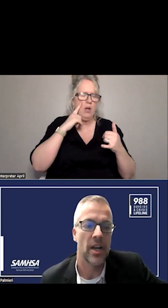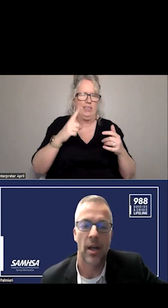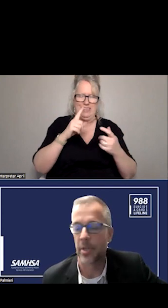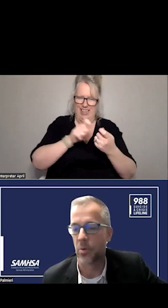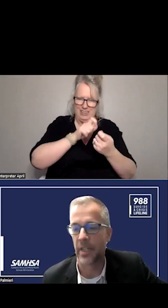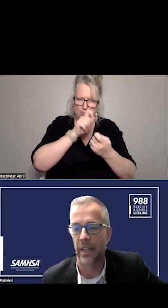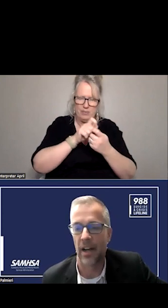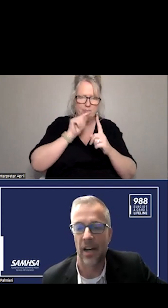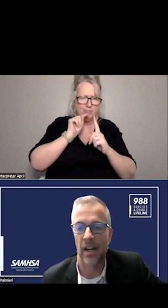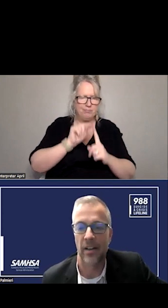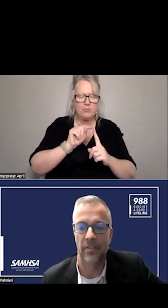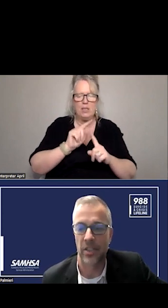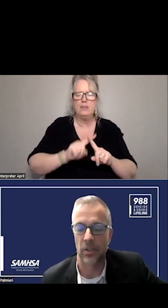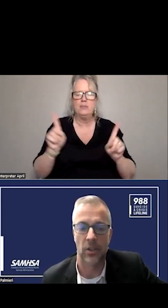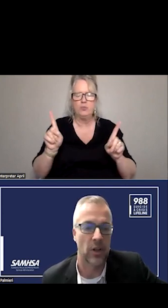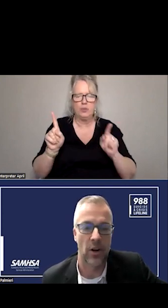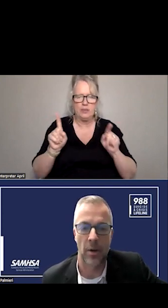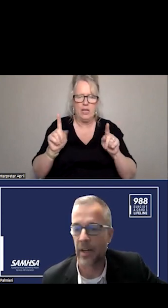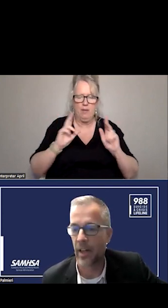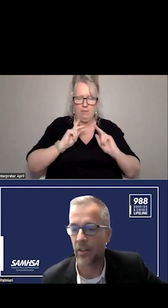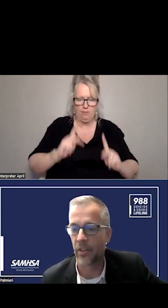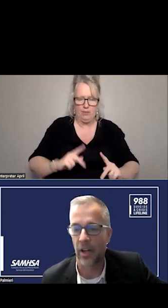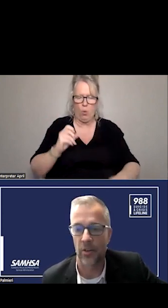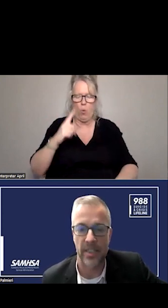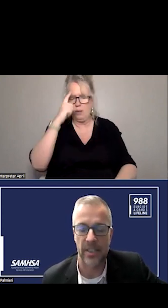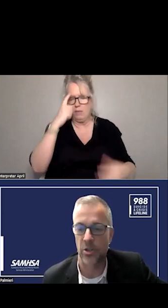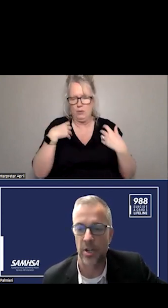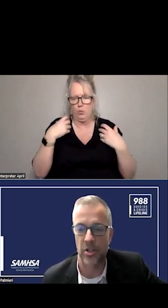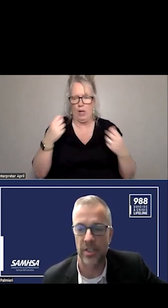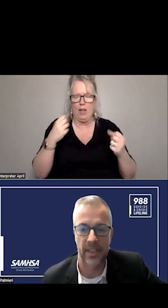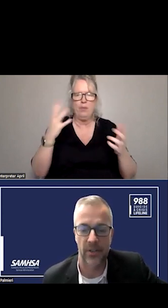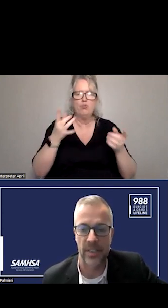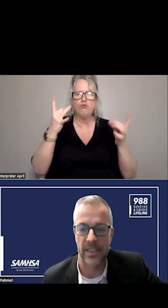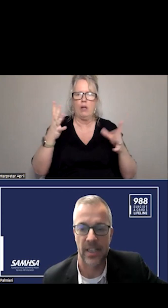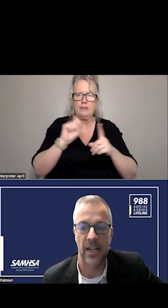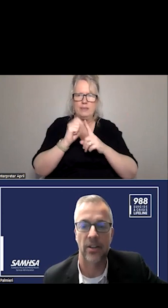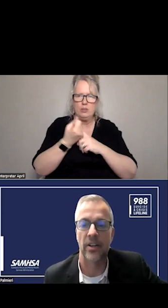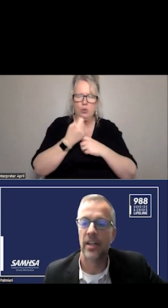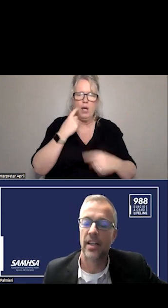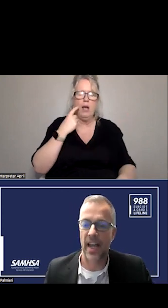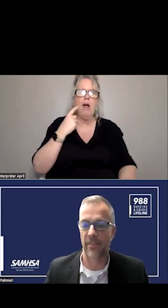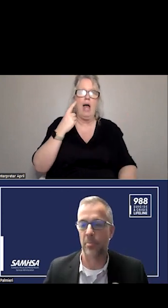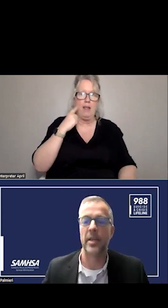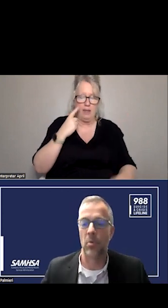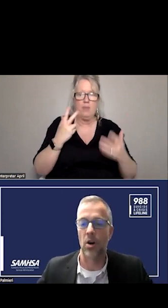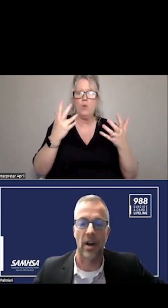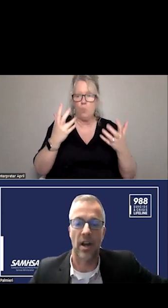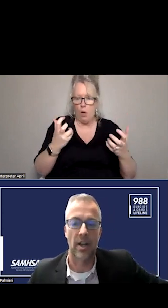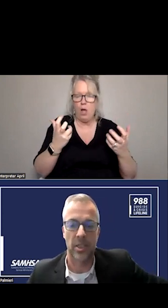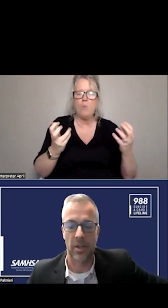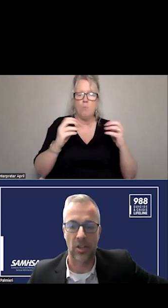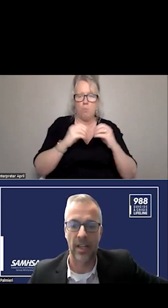distinguish between physical or mental health crisis situations. I think there is a desire to have there be a